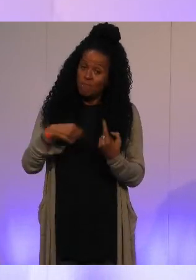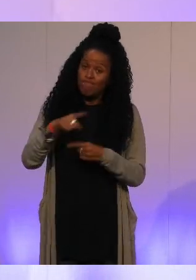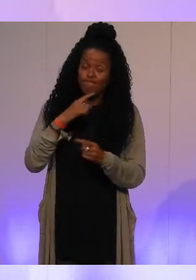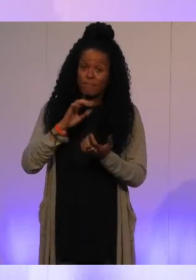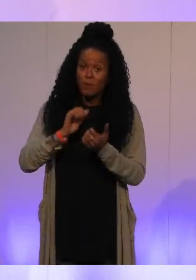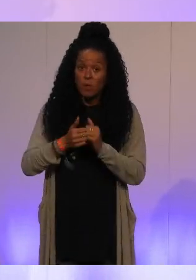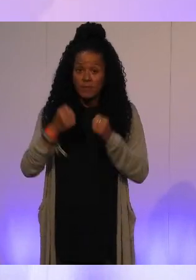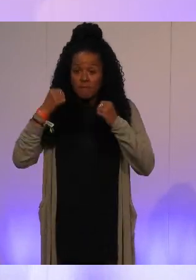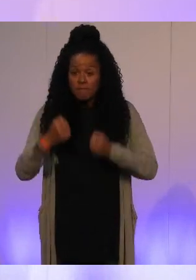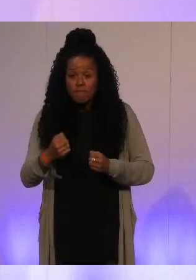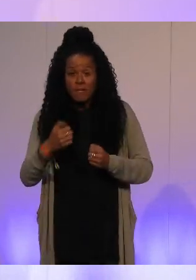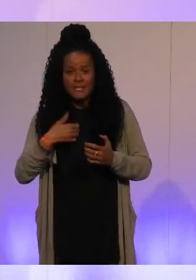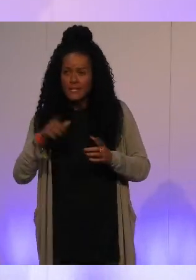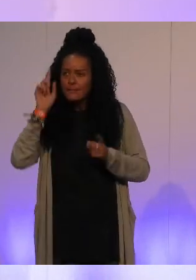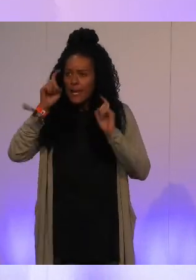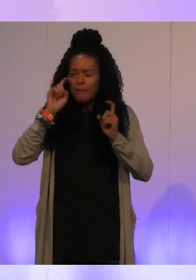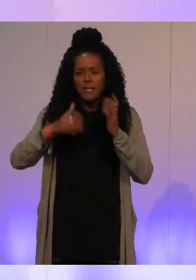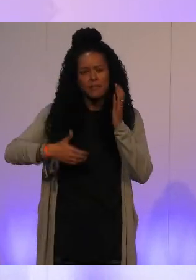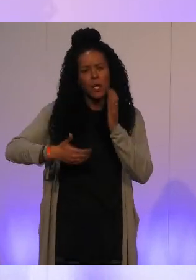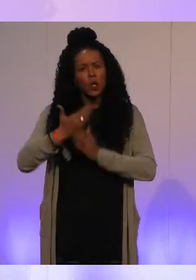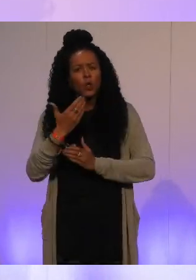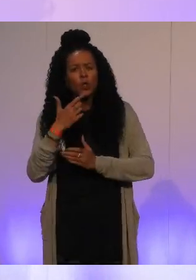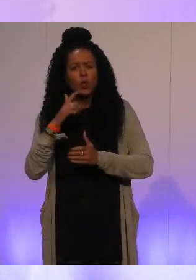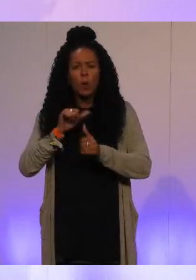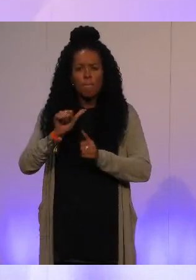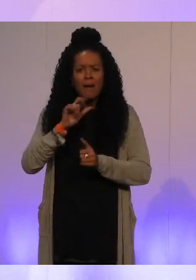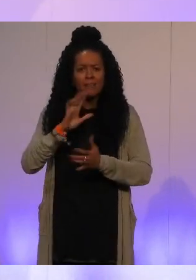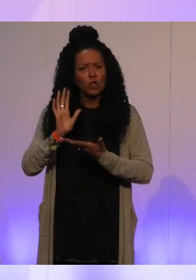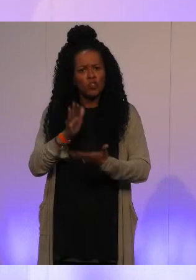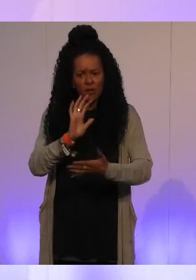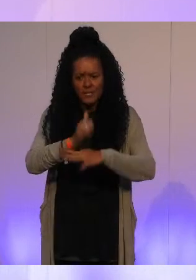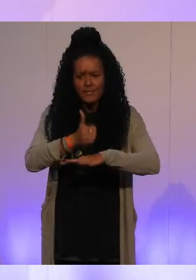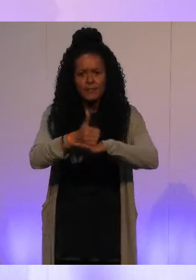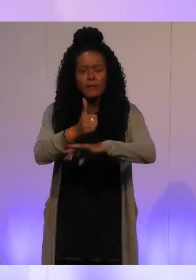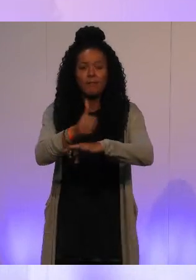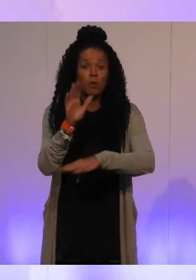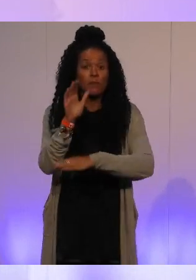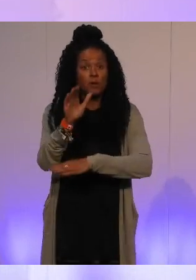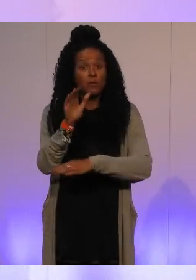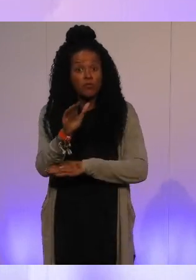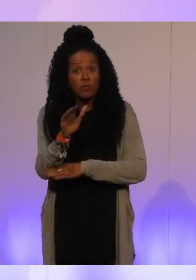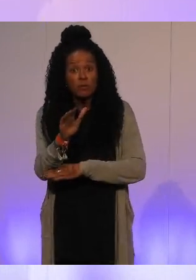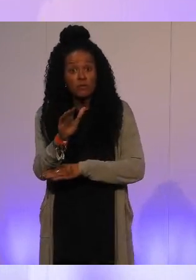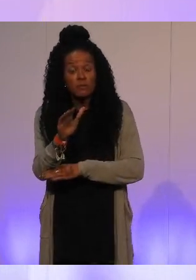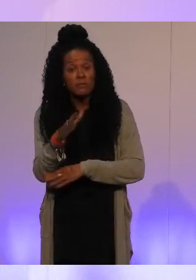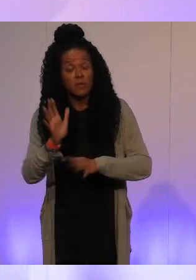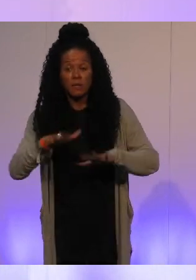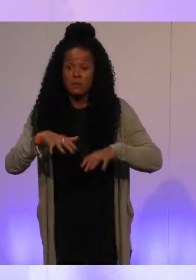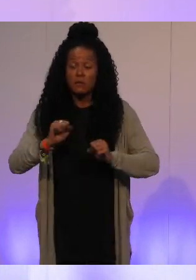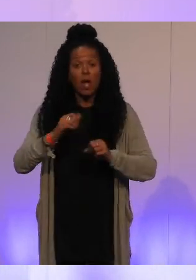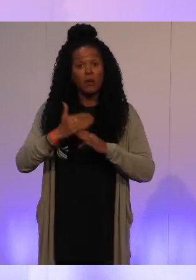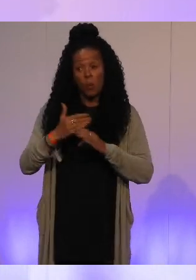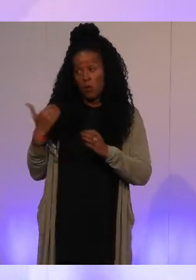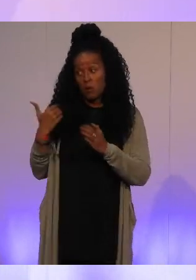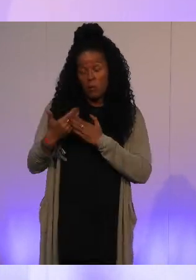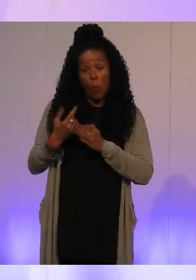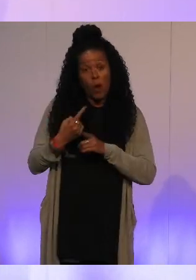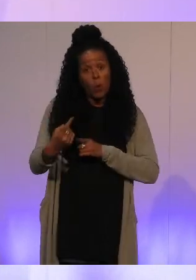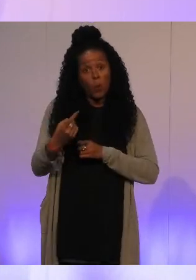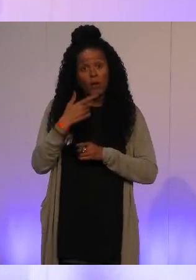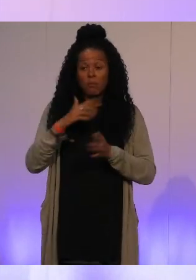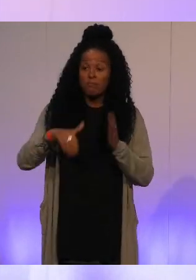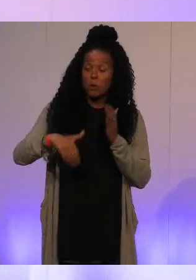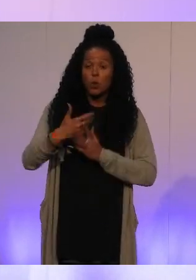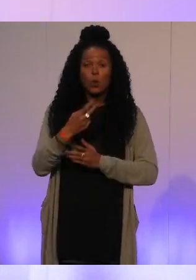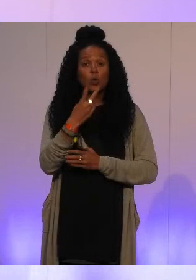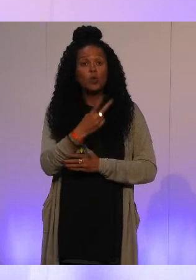to innovate and secure new and better services for the future, notably commencing work in the past week on a